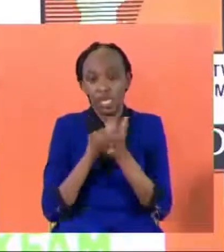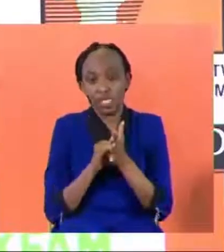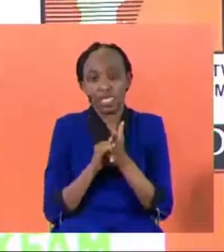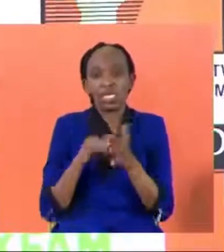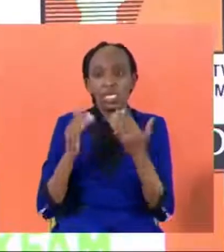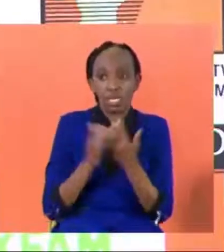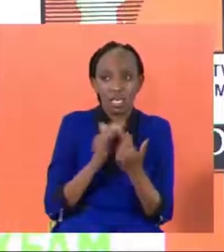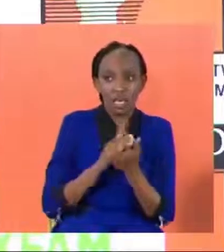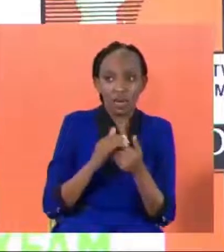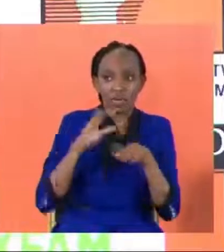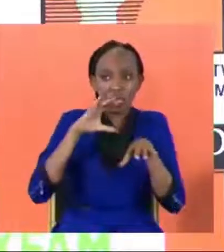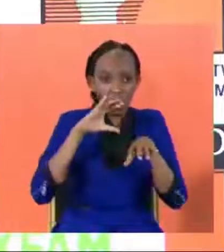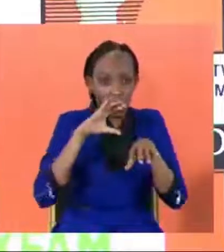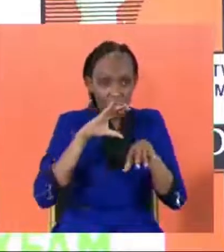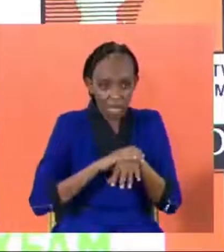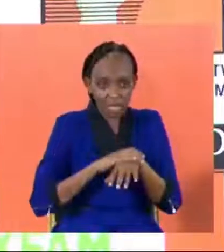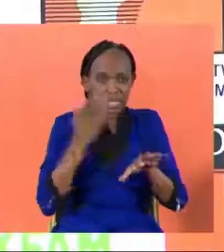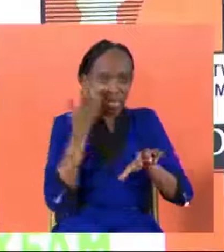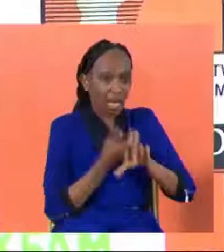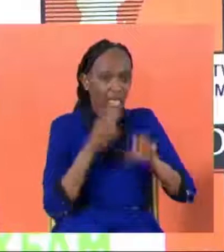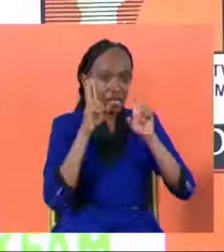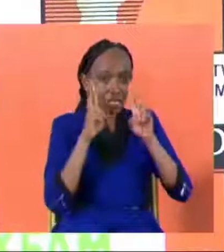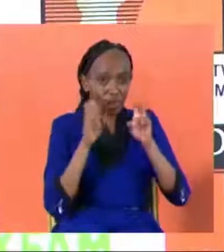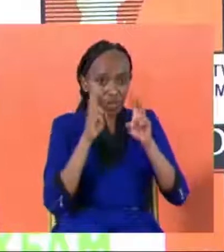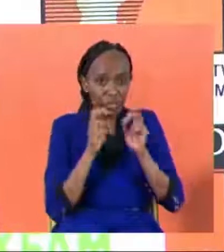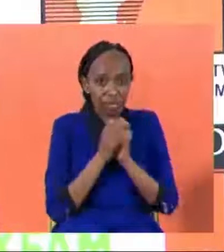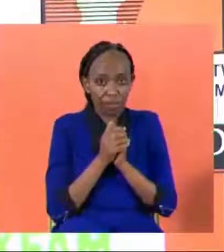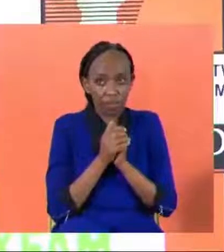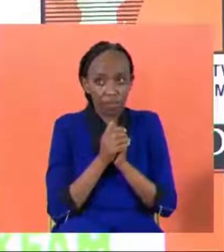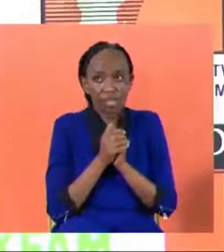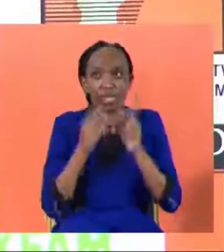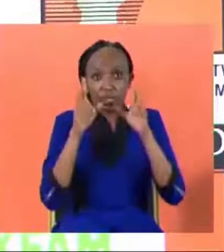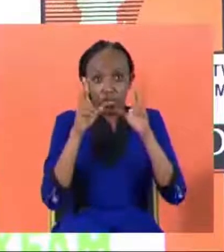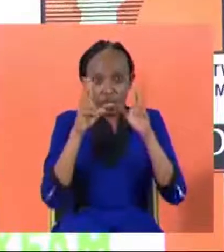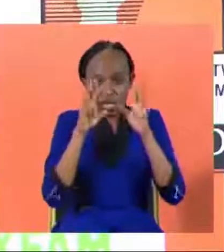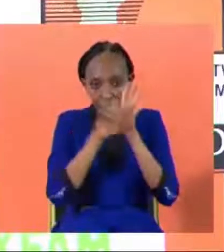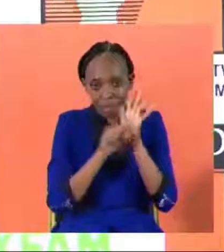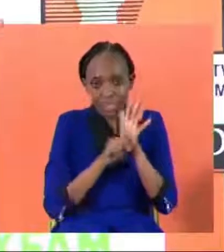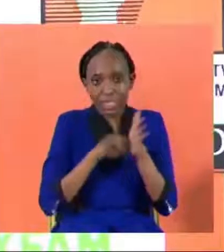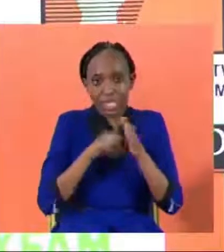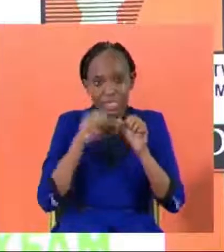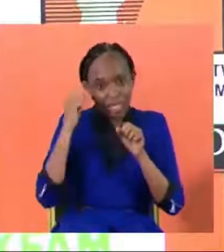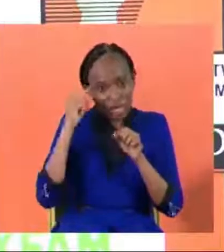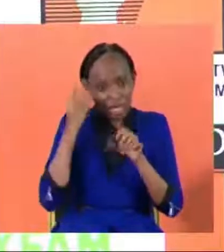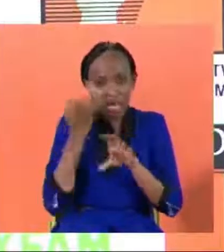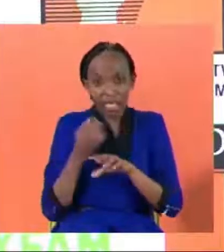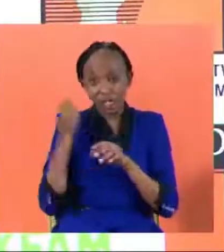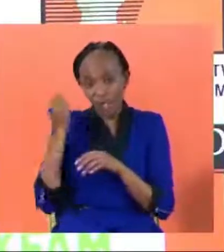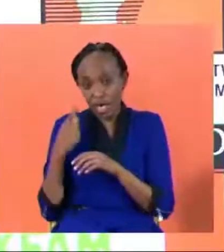taking very complex topics, very difficult subjects that may seem difficult to understand